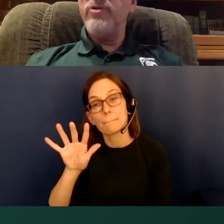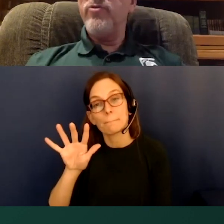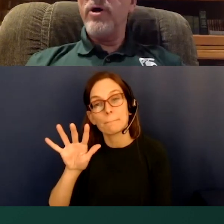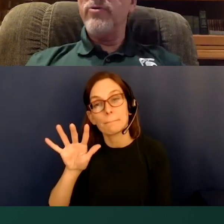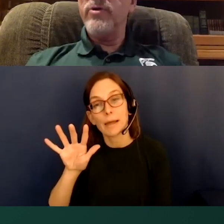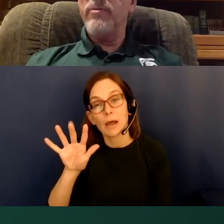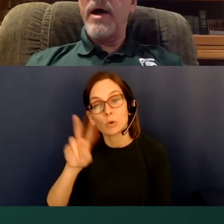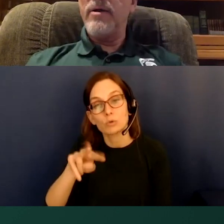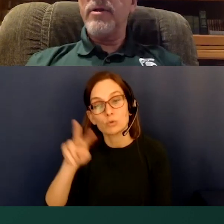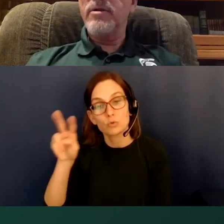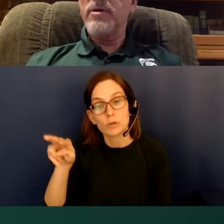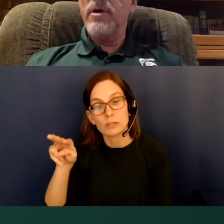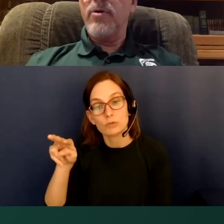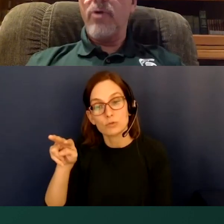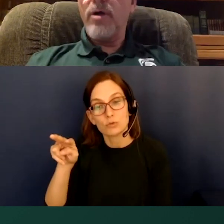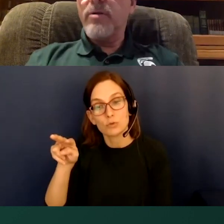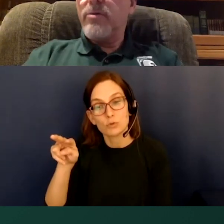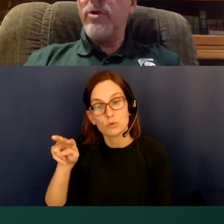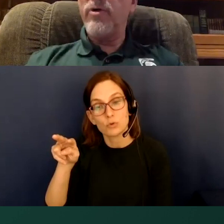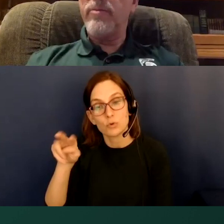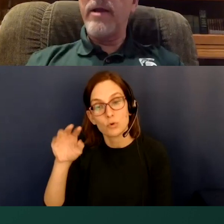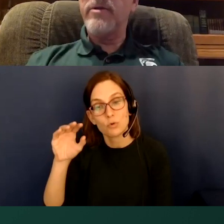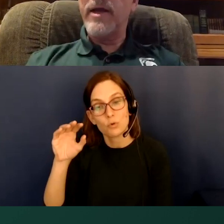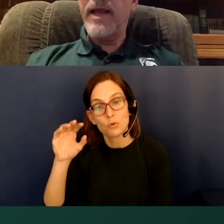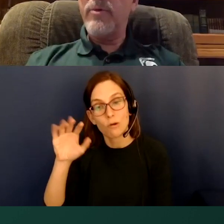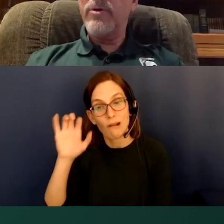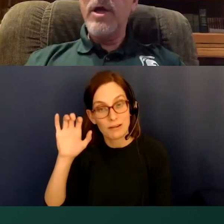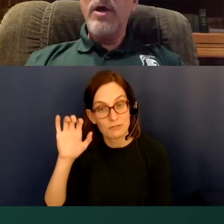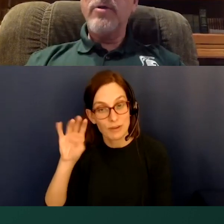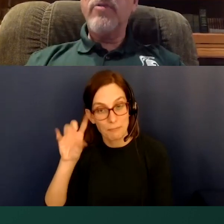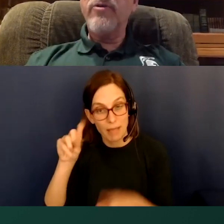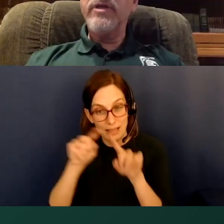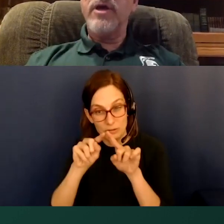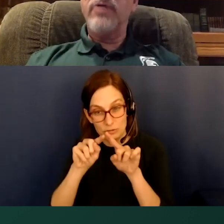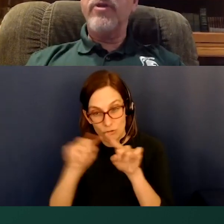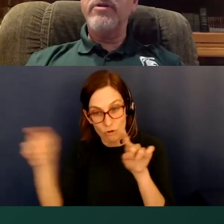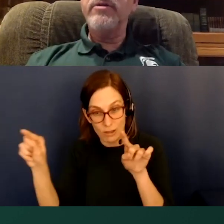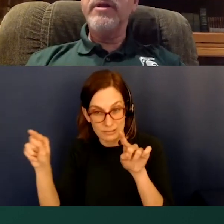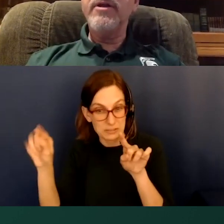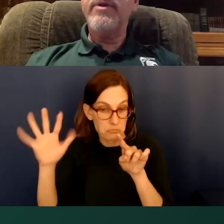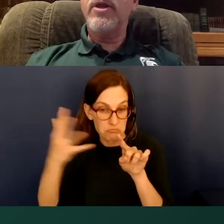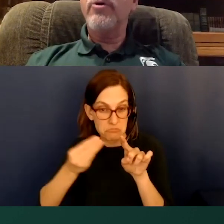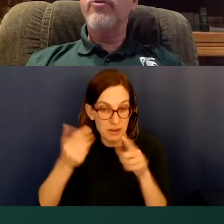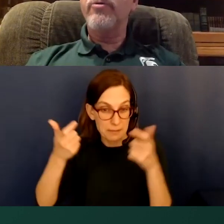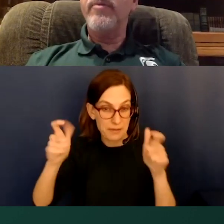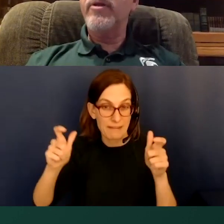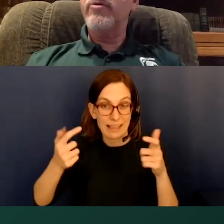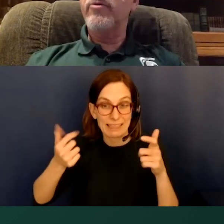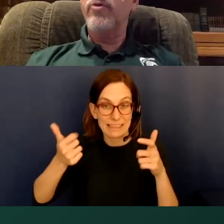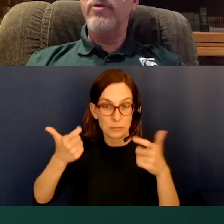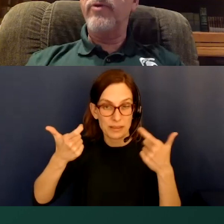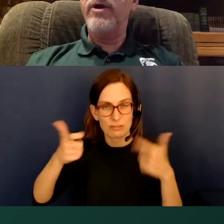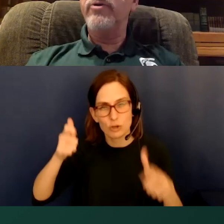like 2,200 miles across, 2,200 miles in diameter. So it's fairly large. It's a little bit larger. Maybe